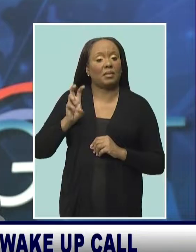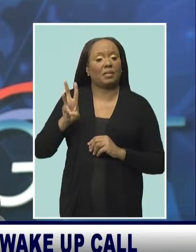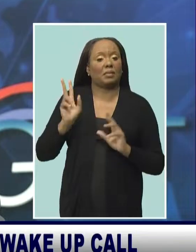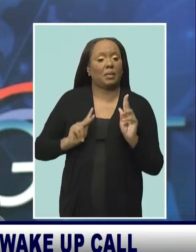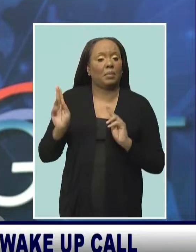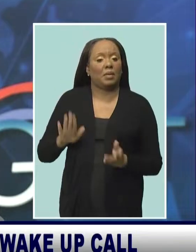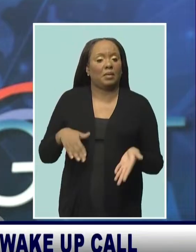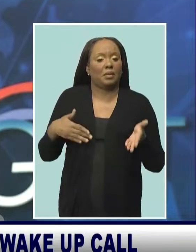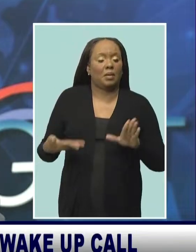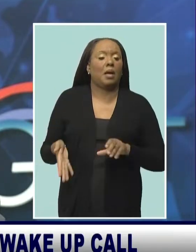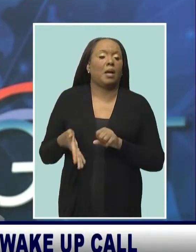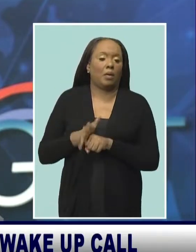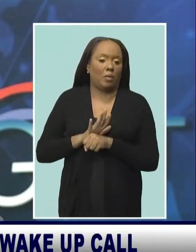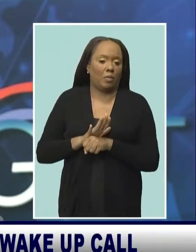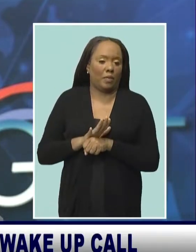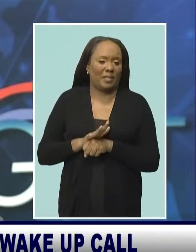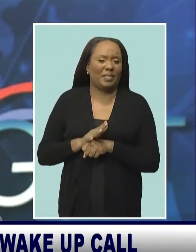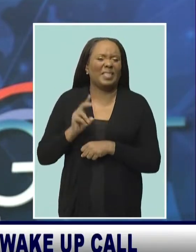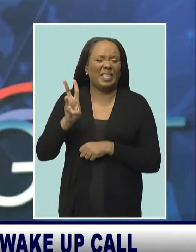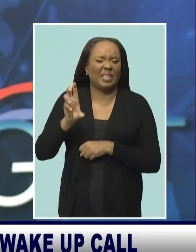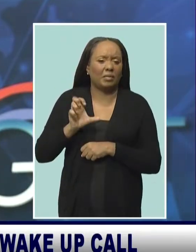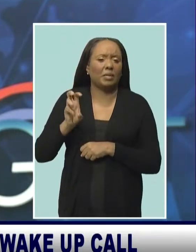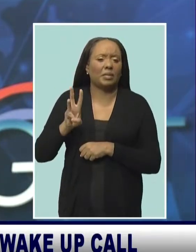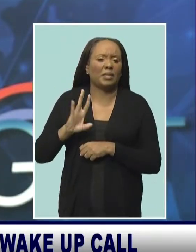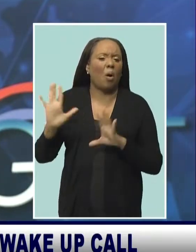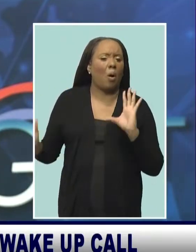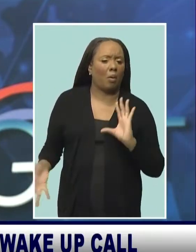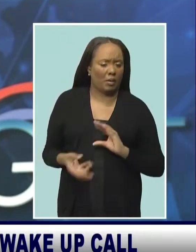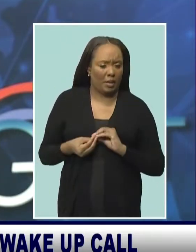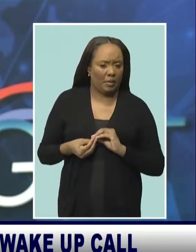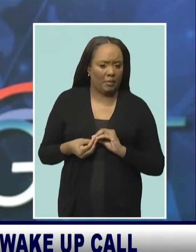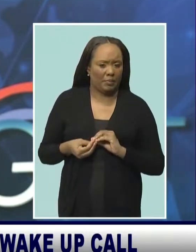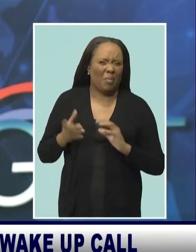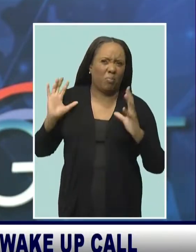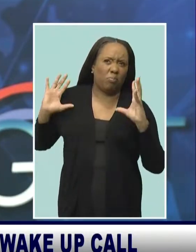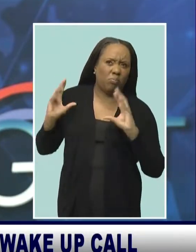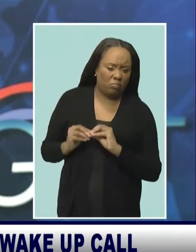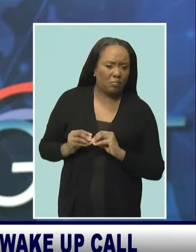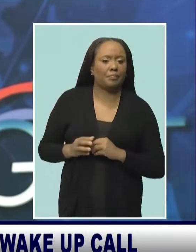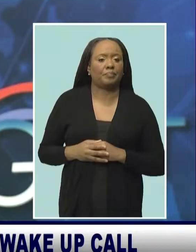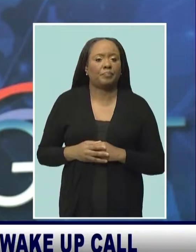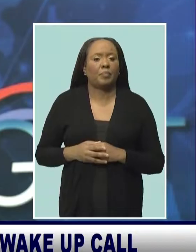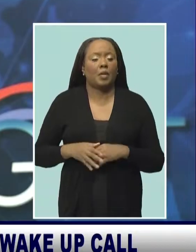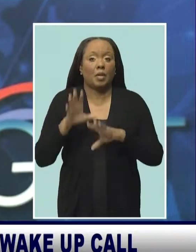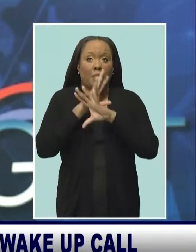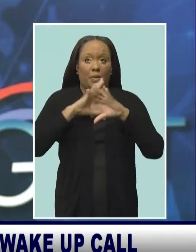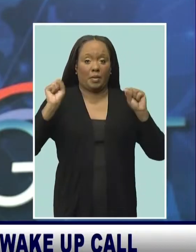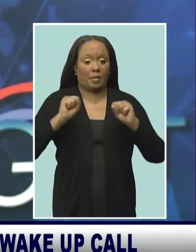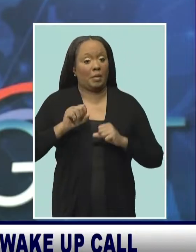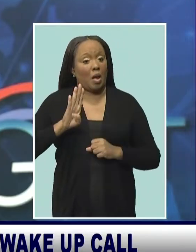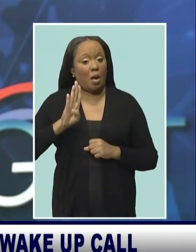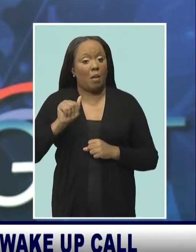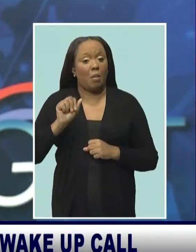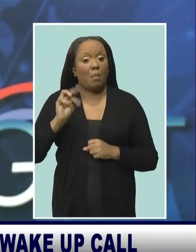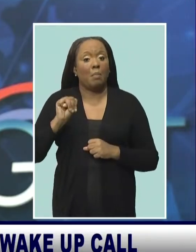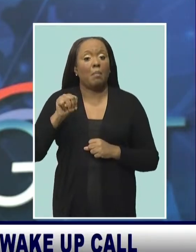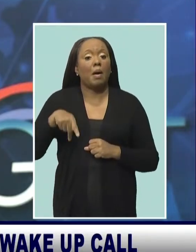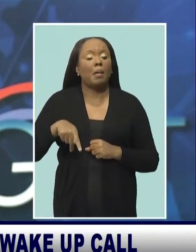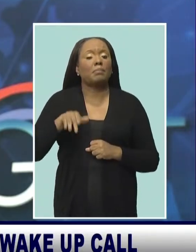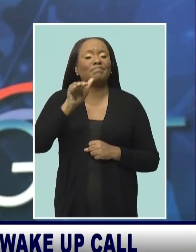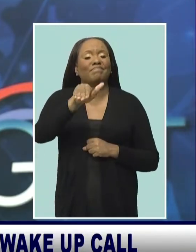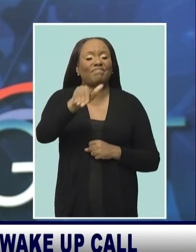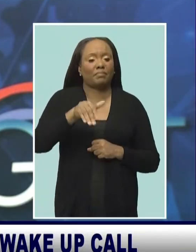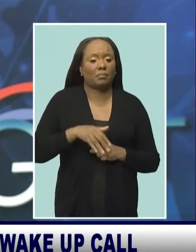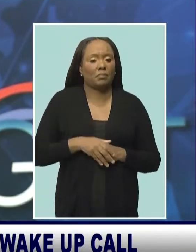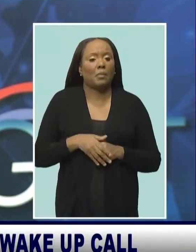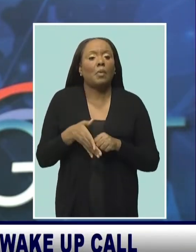died in Barbados as a result of COVID-19. President of BAMP, Dr. Linda Williams, is reminding Barbadians COVID-19 has